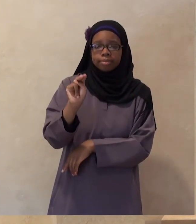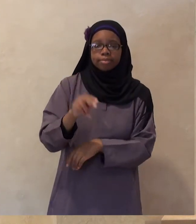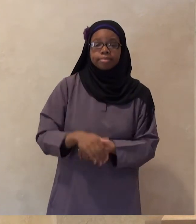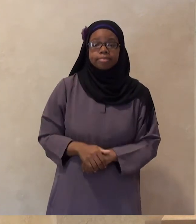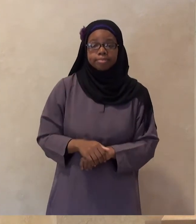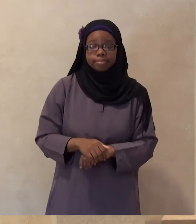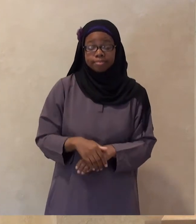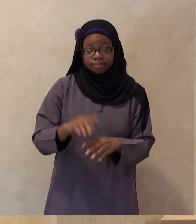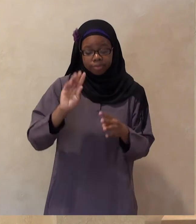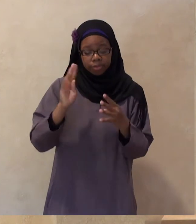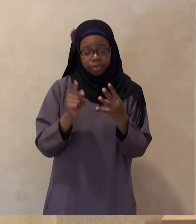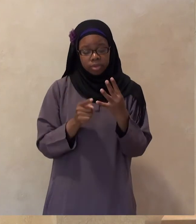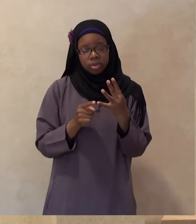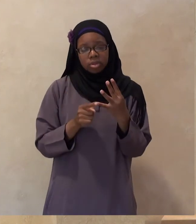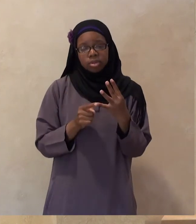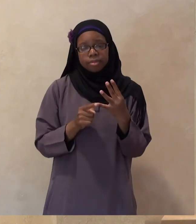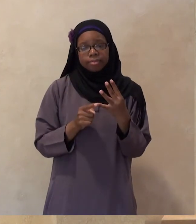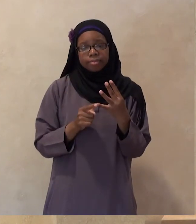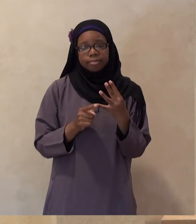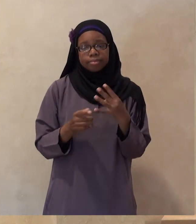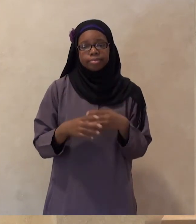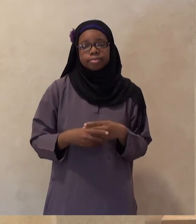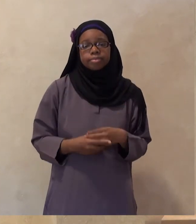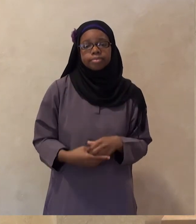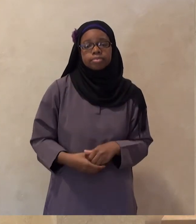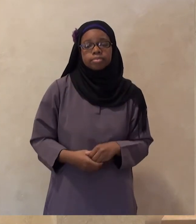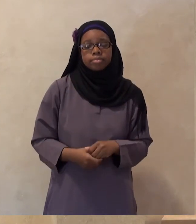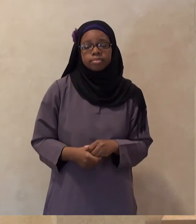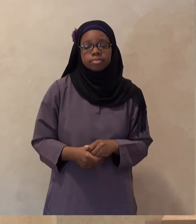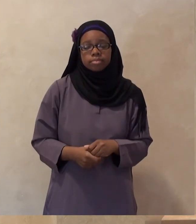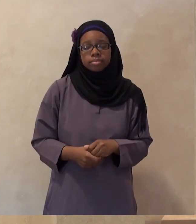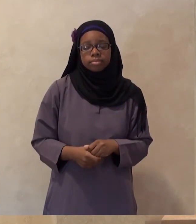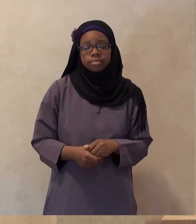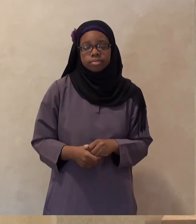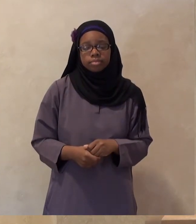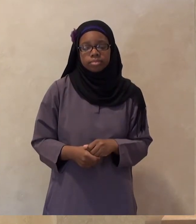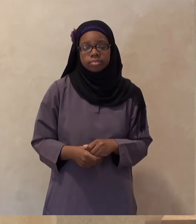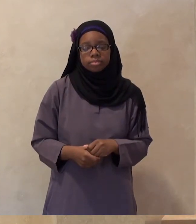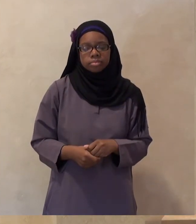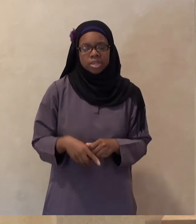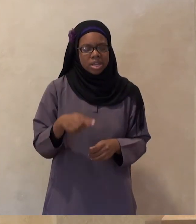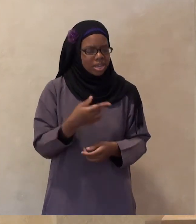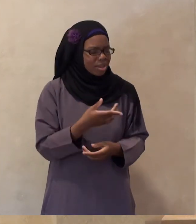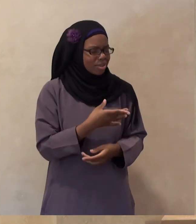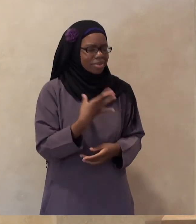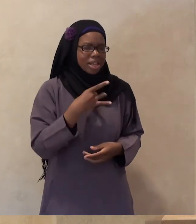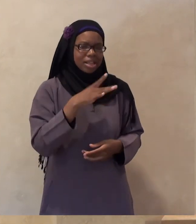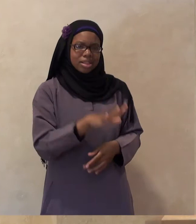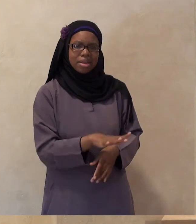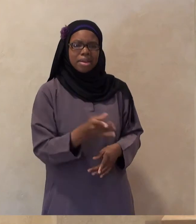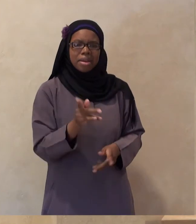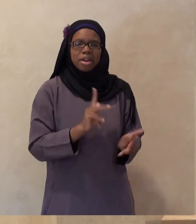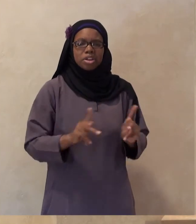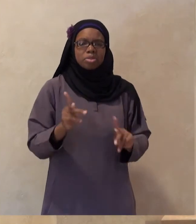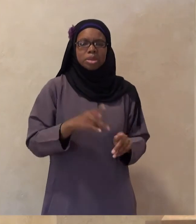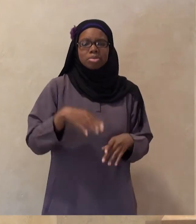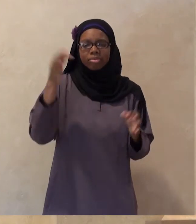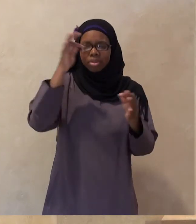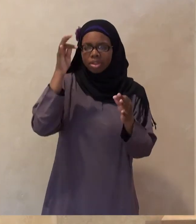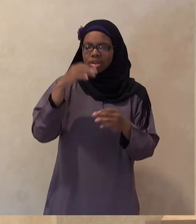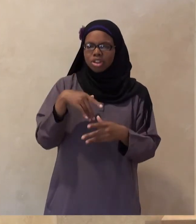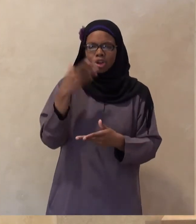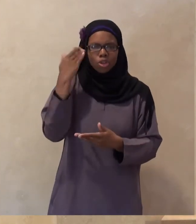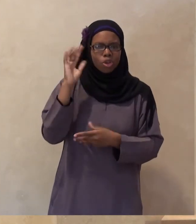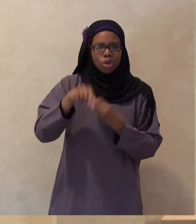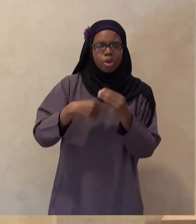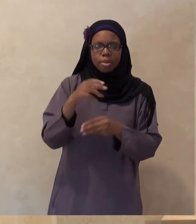is Rasulullah sallallahu alayhi wasallam disliked people to be ignorant, to be negligent of this month of Sha'ban.